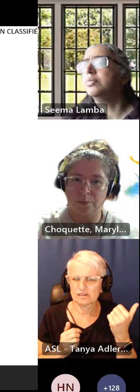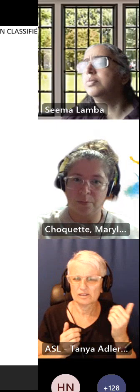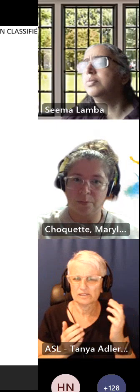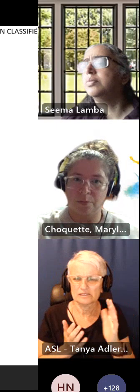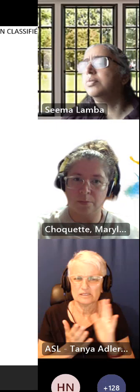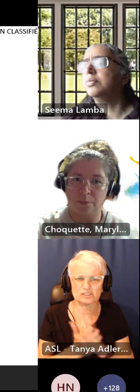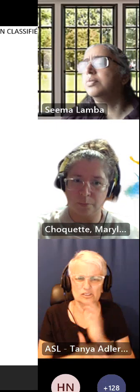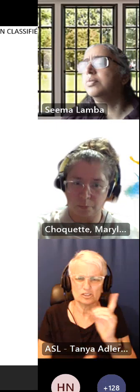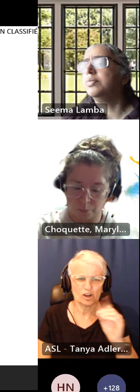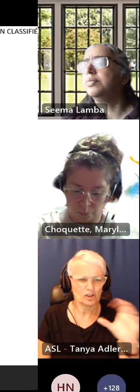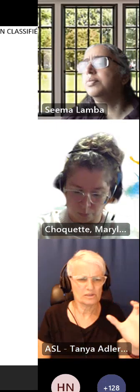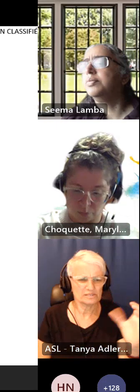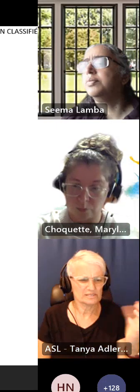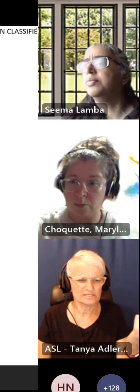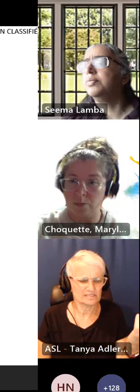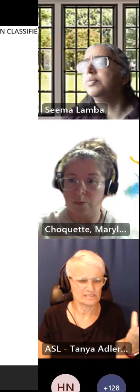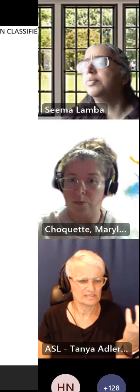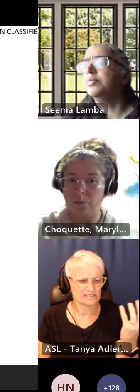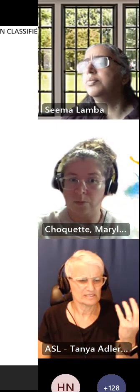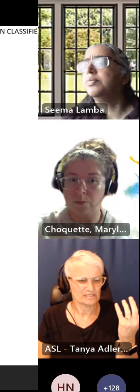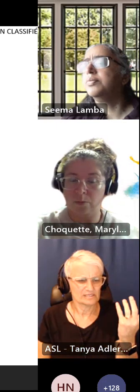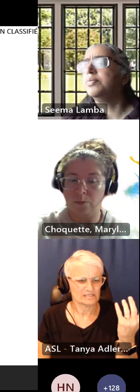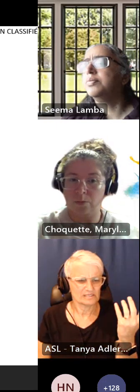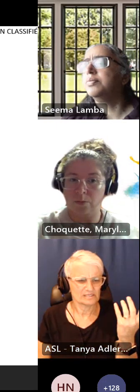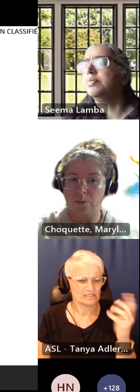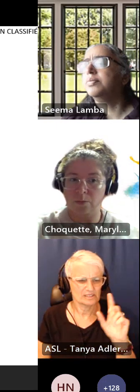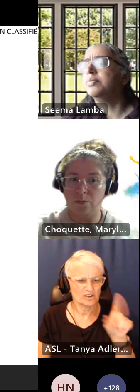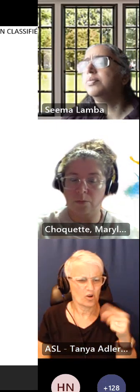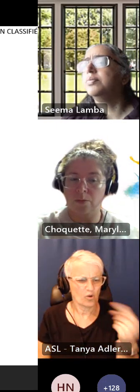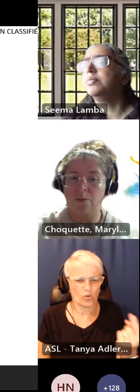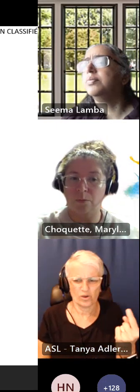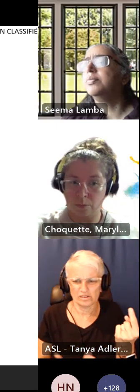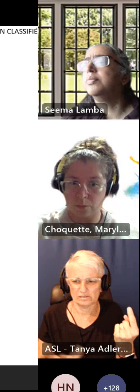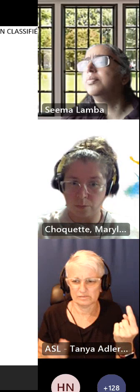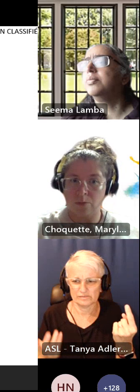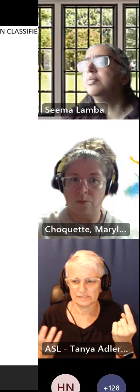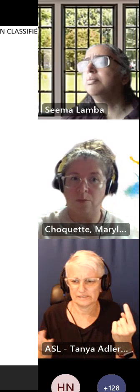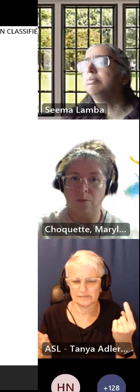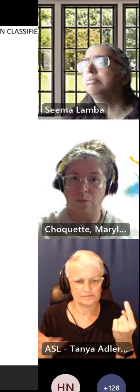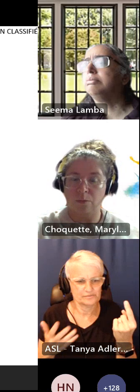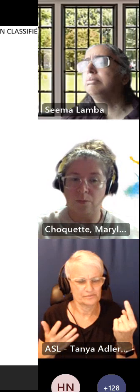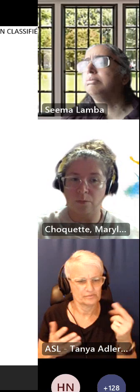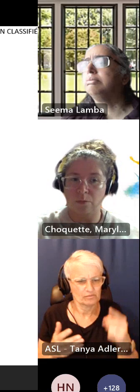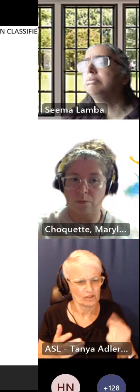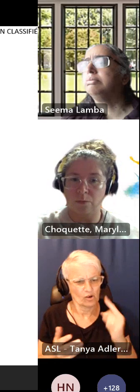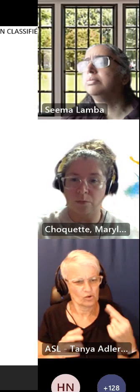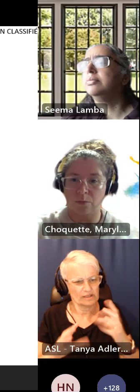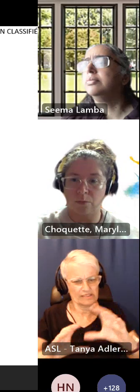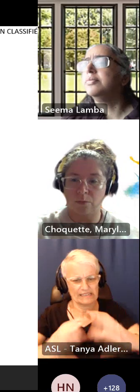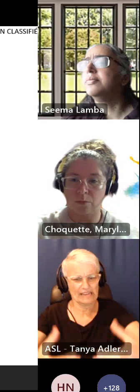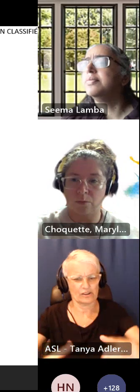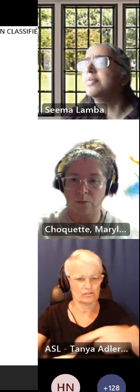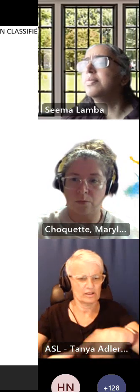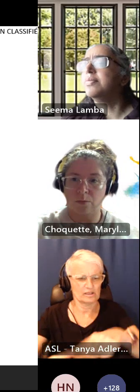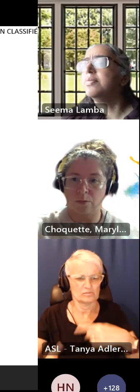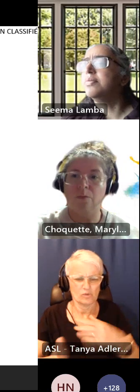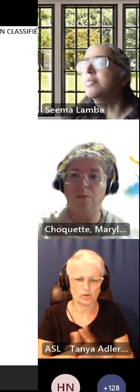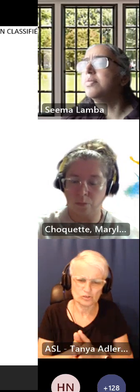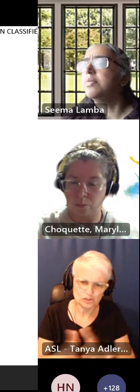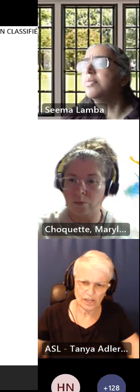gotten is only like this, what we're looking at right now is only at the category itself. So it's a lot more